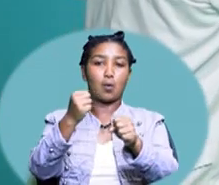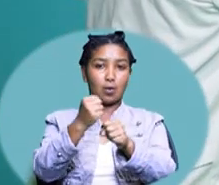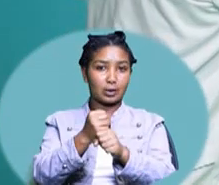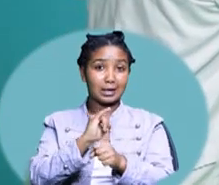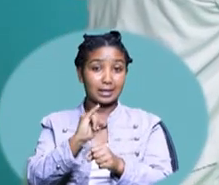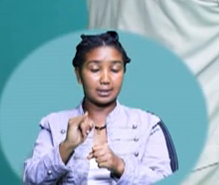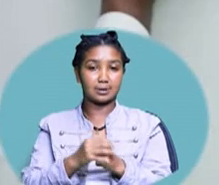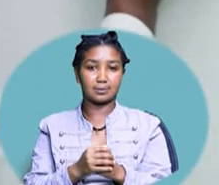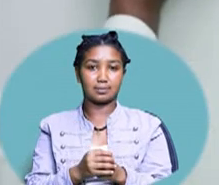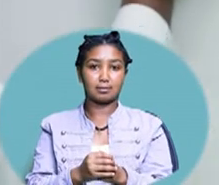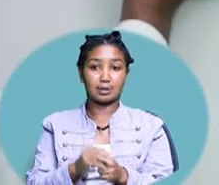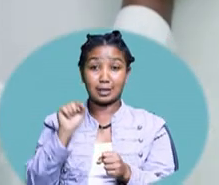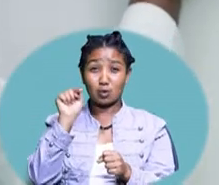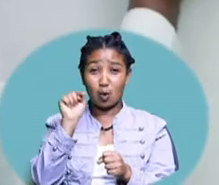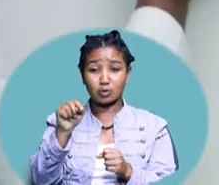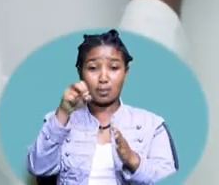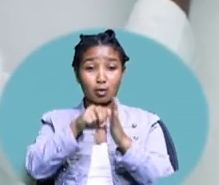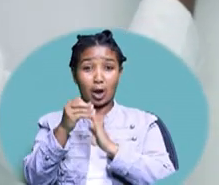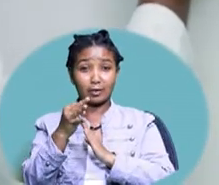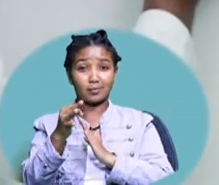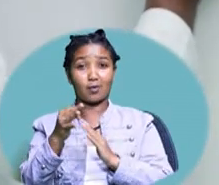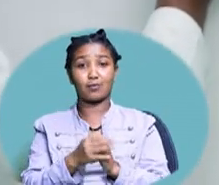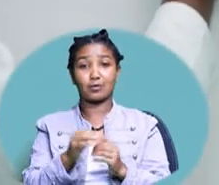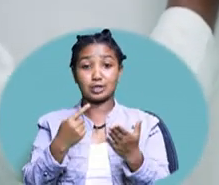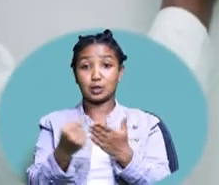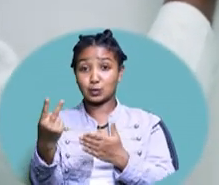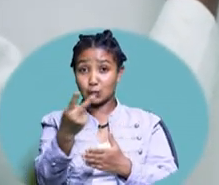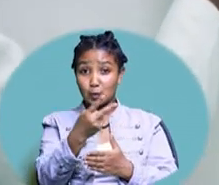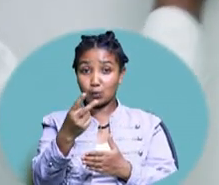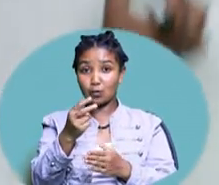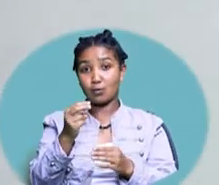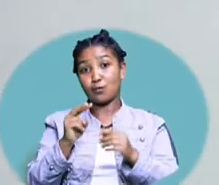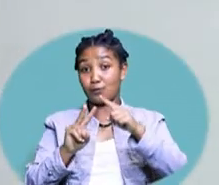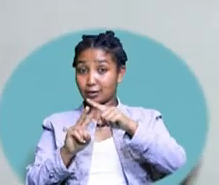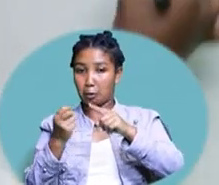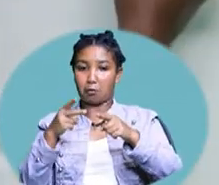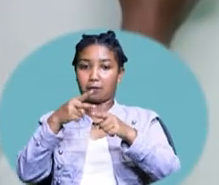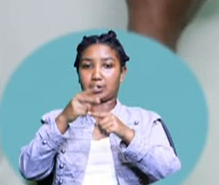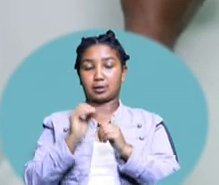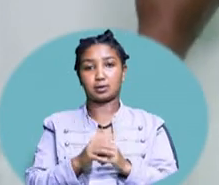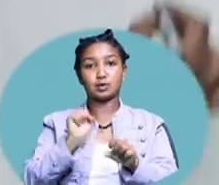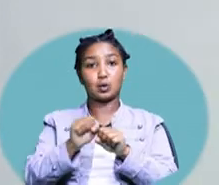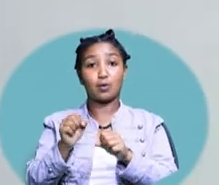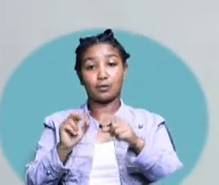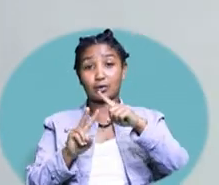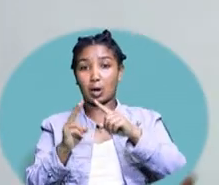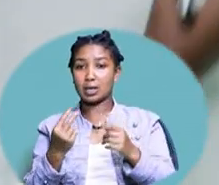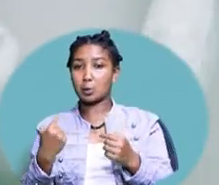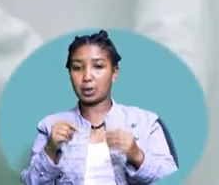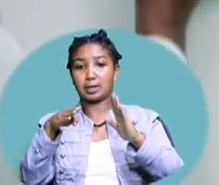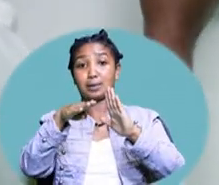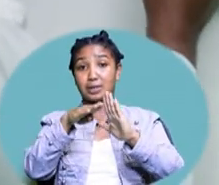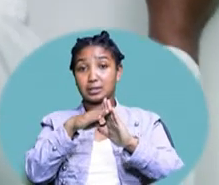work is the dot product of these two vectors. Therefore, vectorially, it can